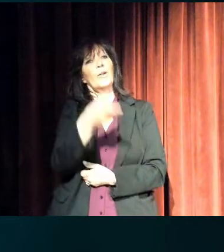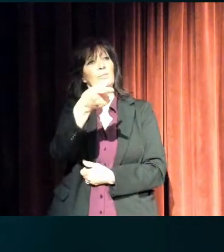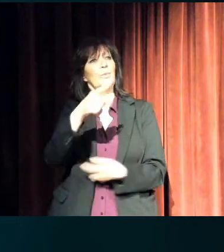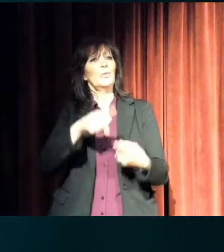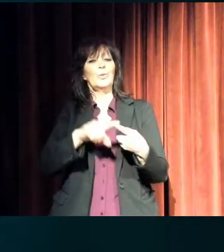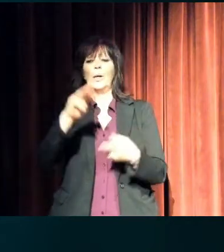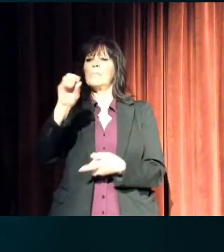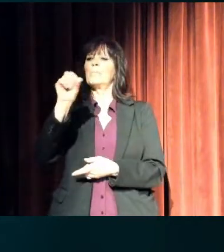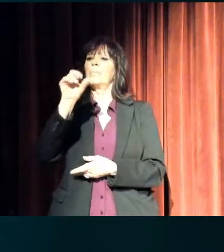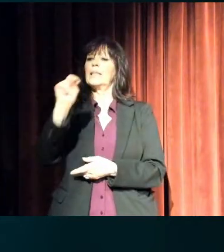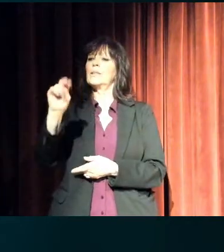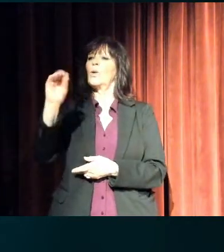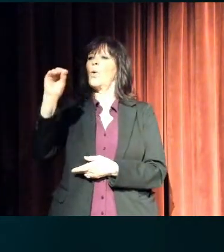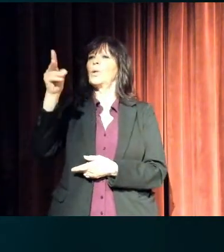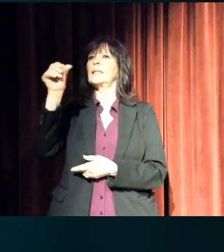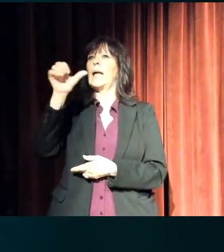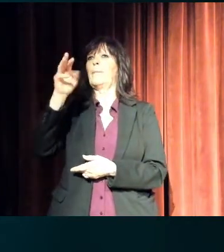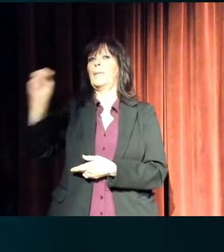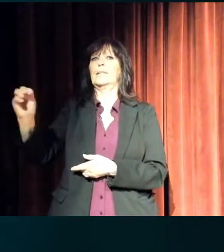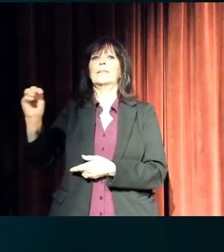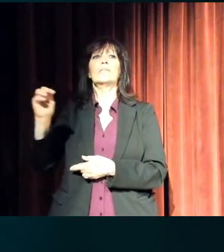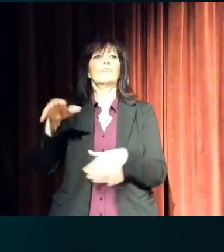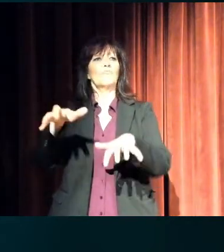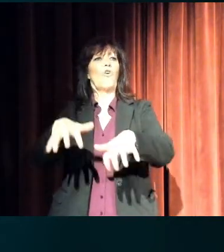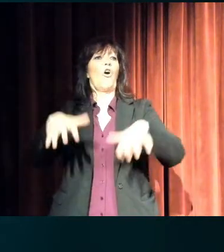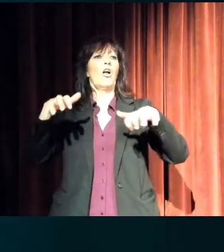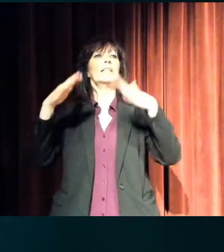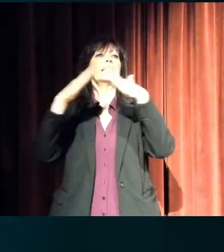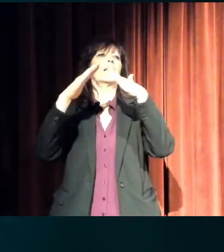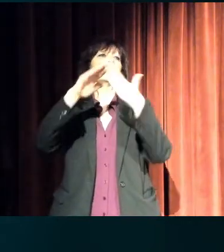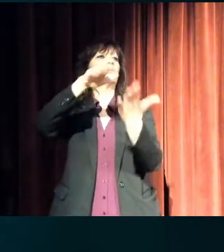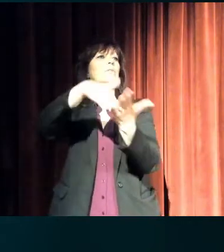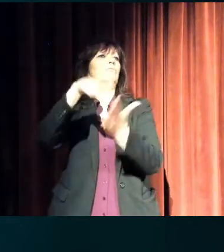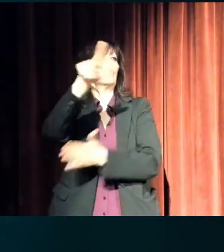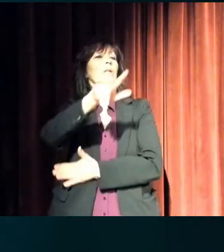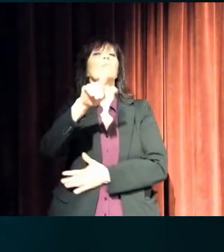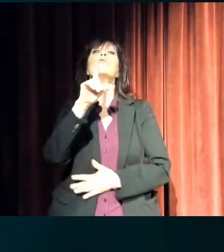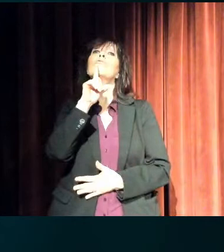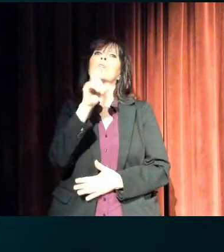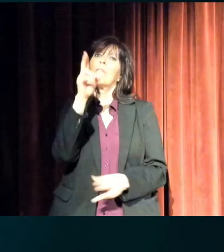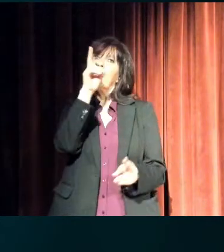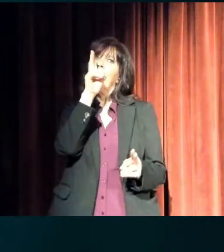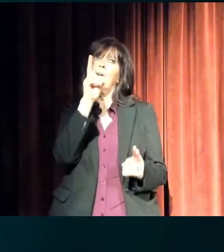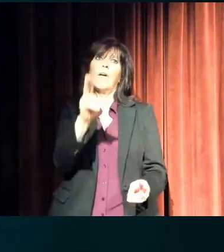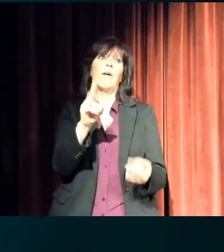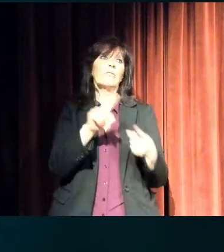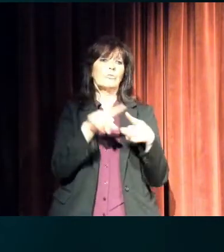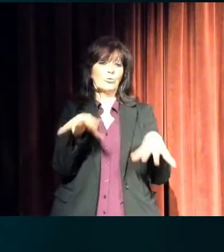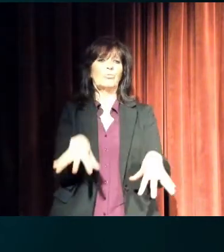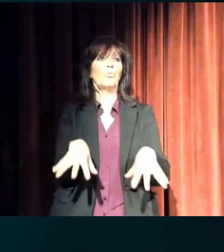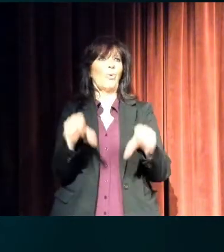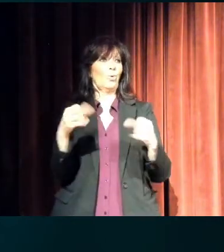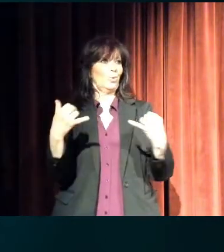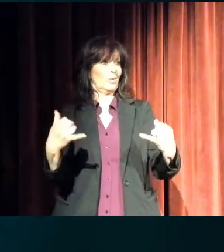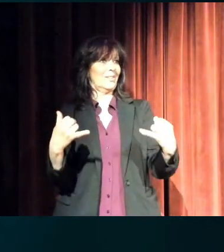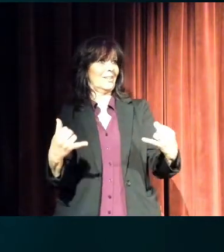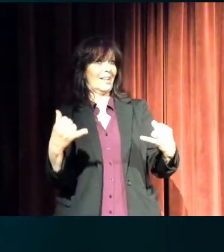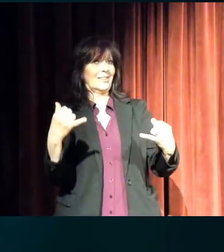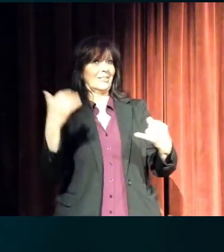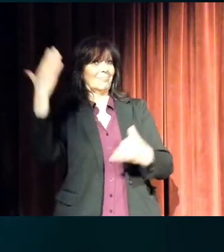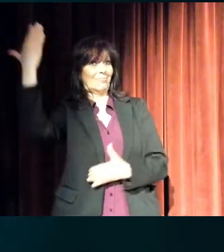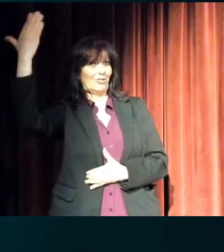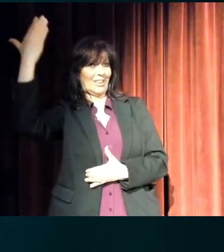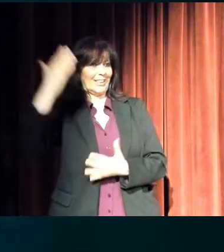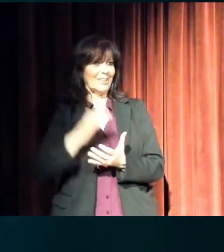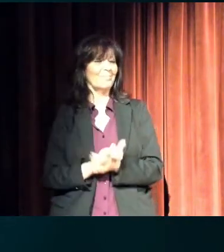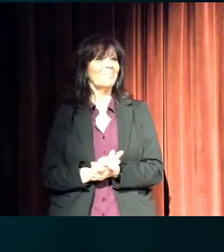to the Mason O. Damon Auditorium of the Downtown Central Library. It is really an honor to host today's State of the County